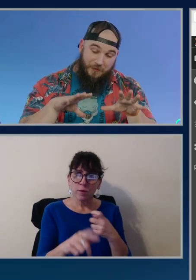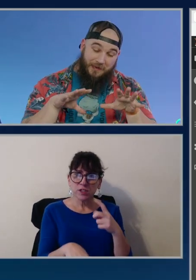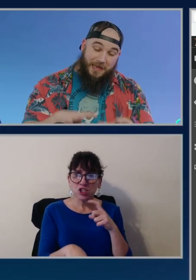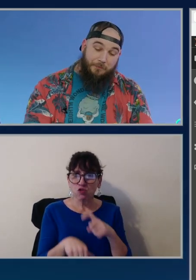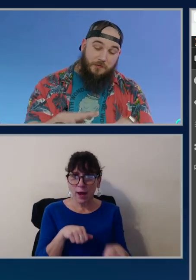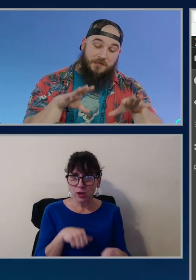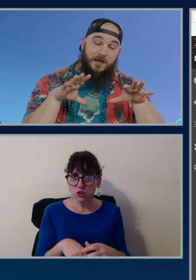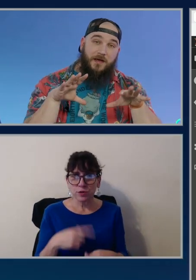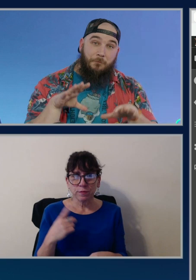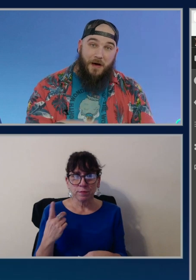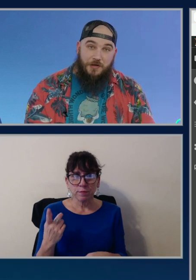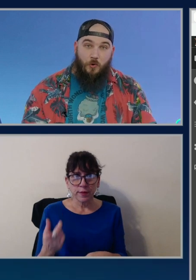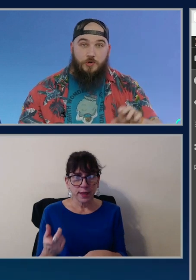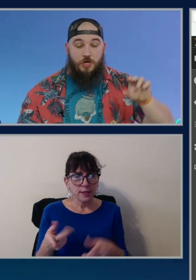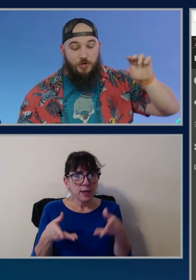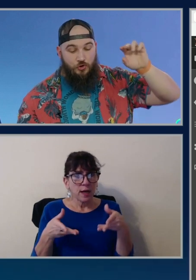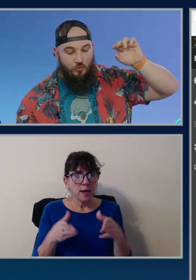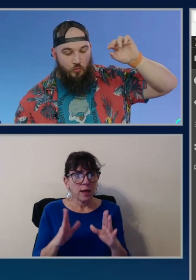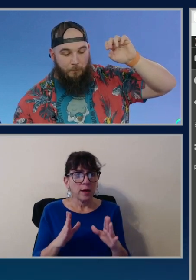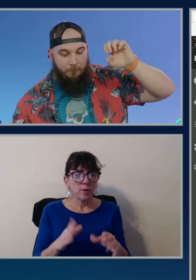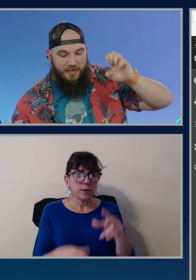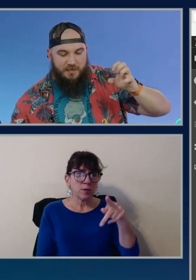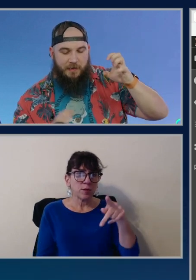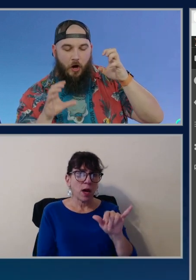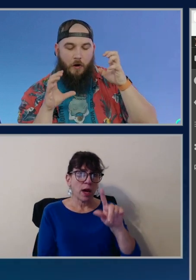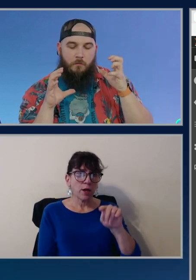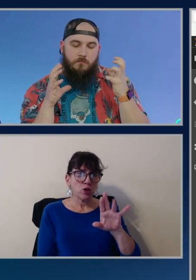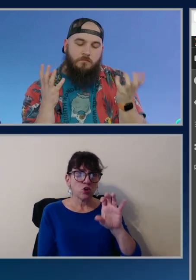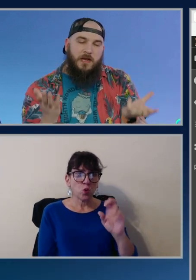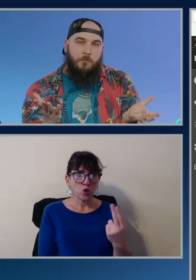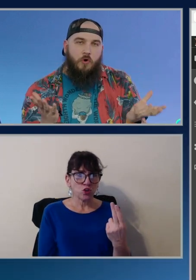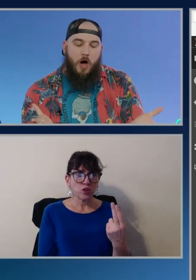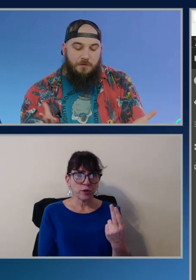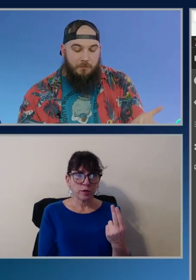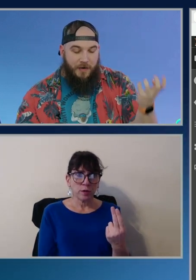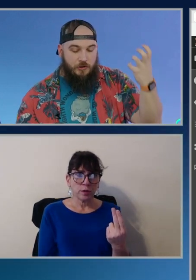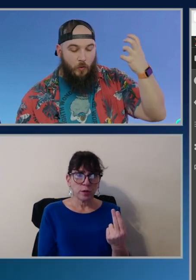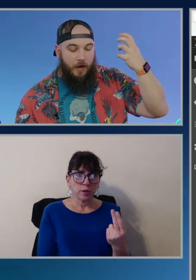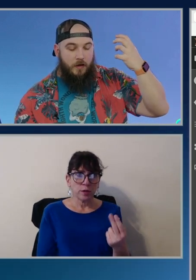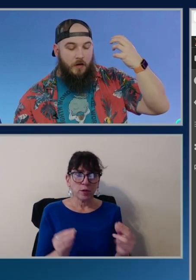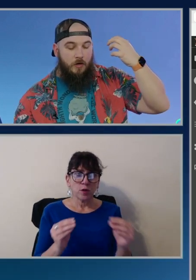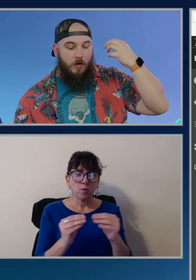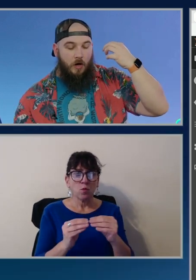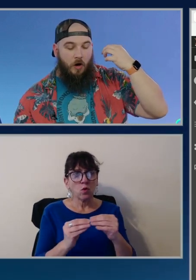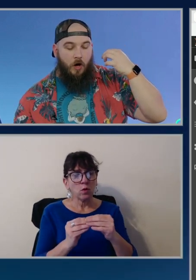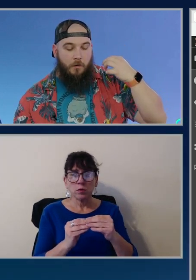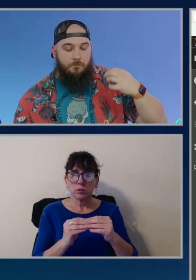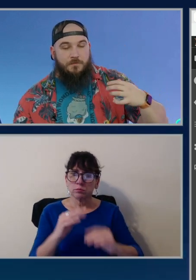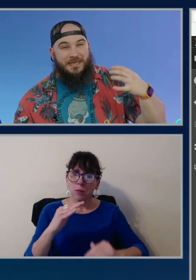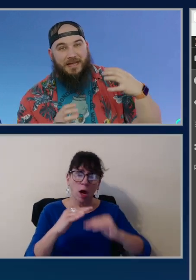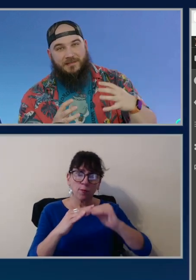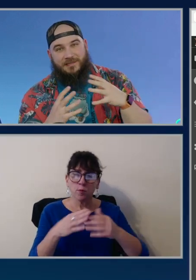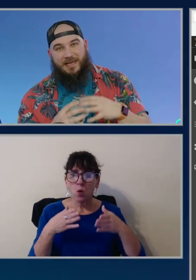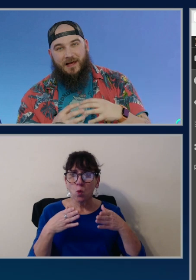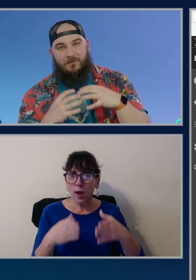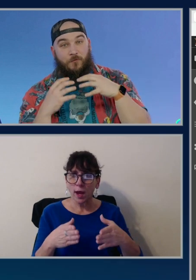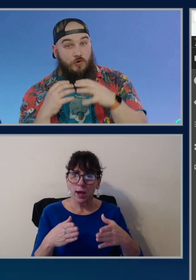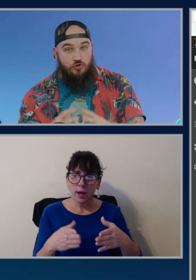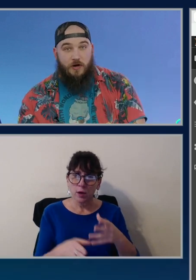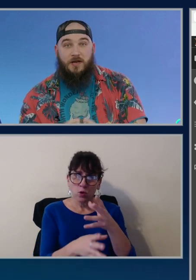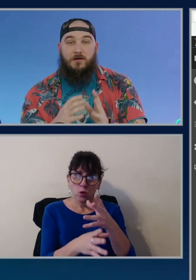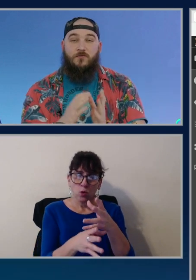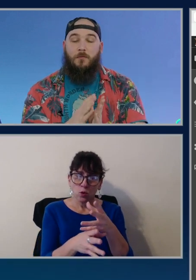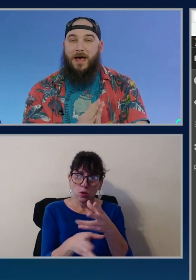right now, it enables PyTorch to basically, in a more optimized way, get data